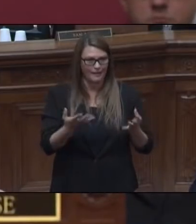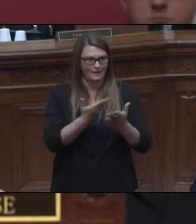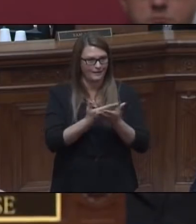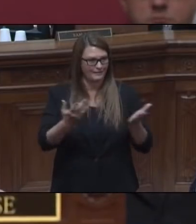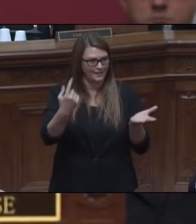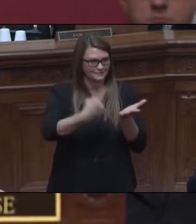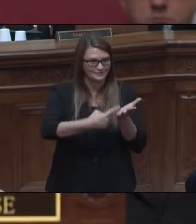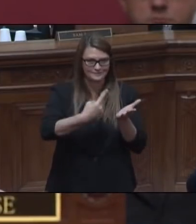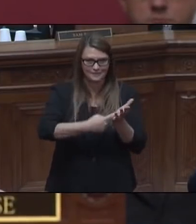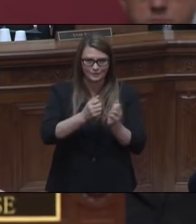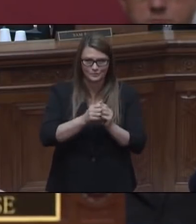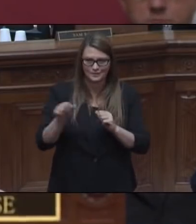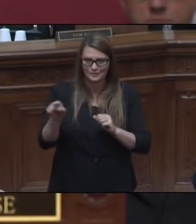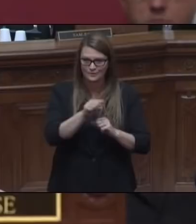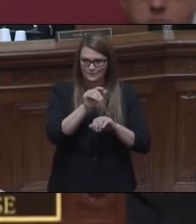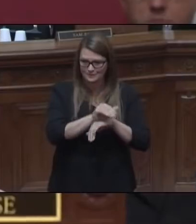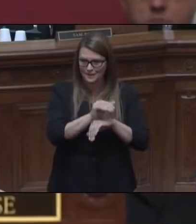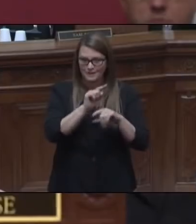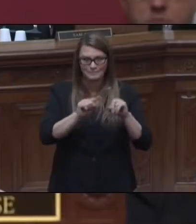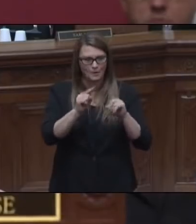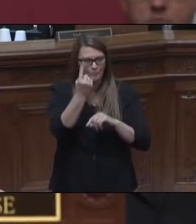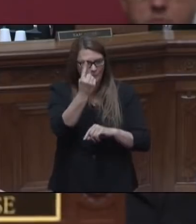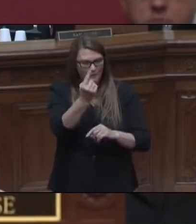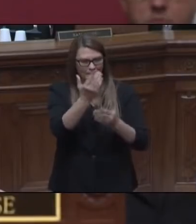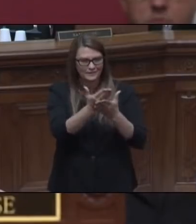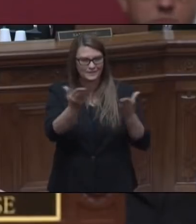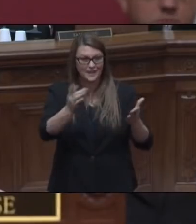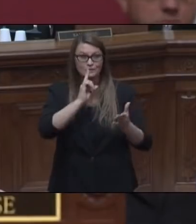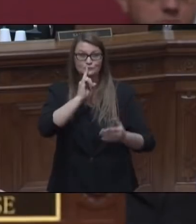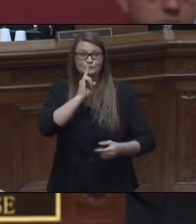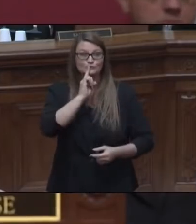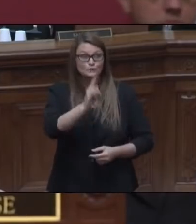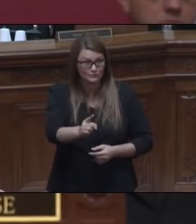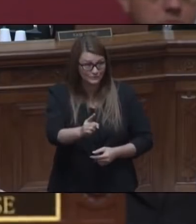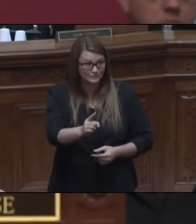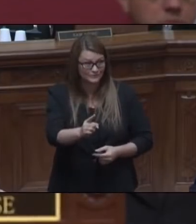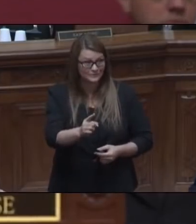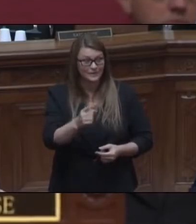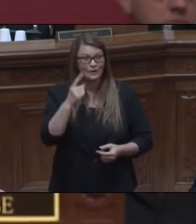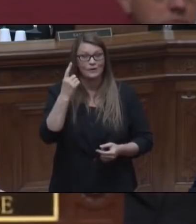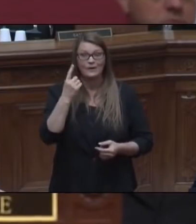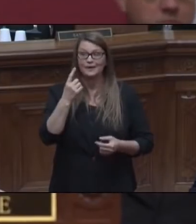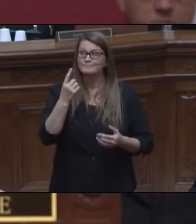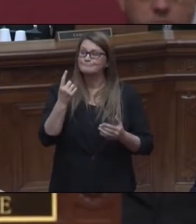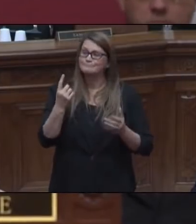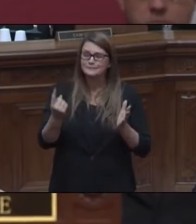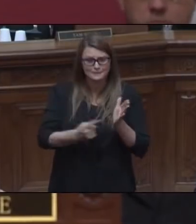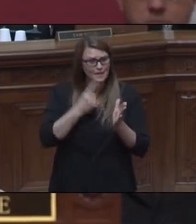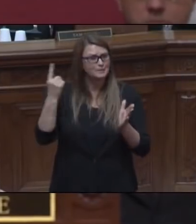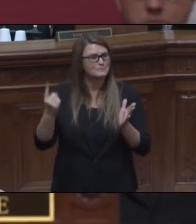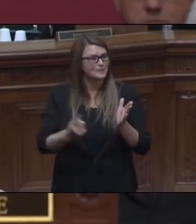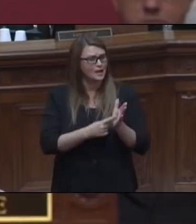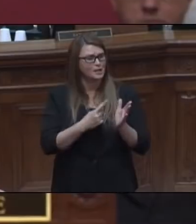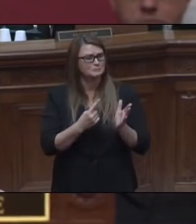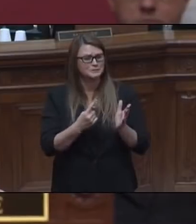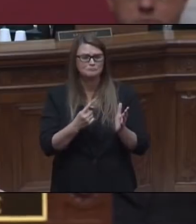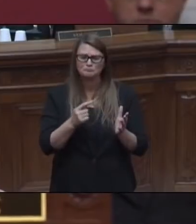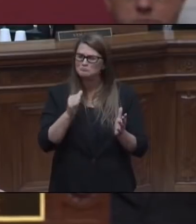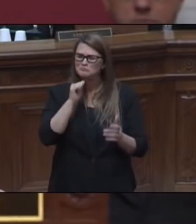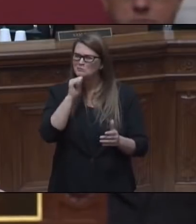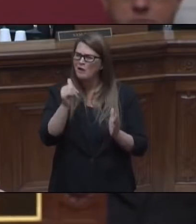But the one thing that is absolutely for sure true, from time to time, not very